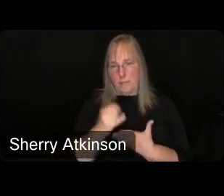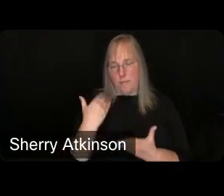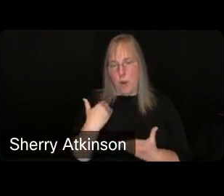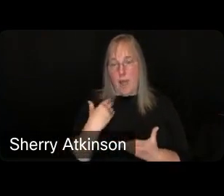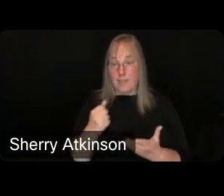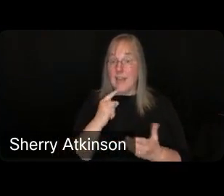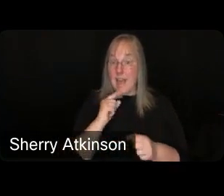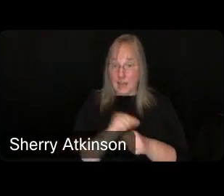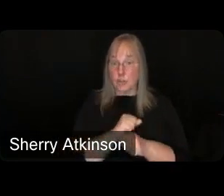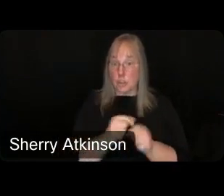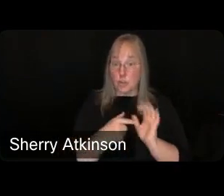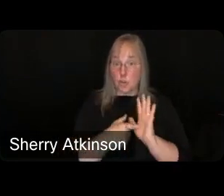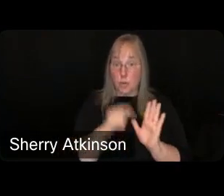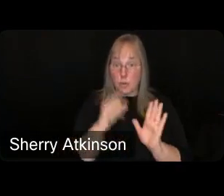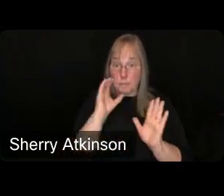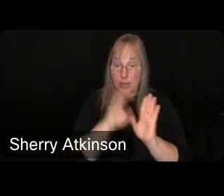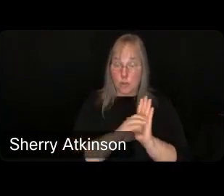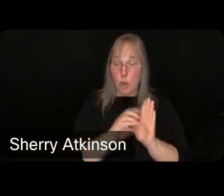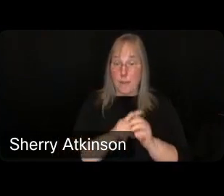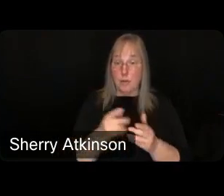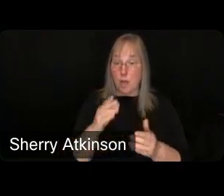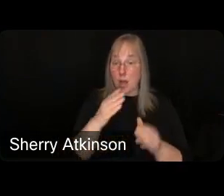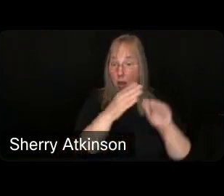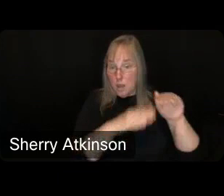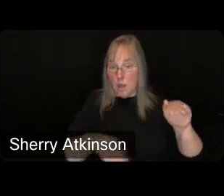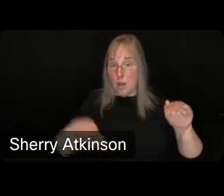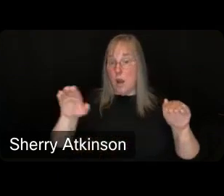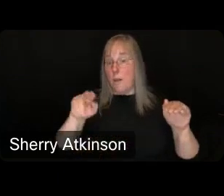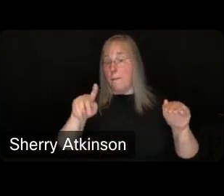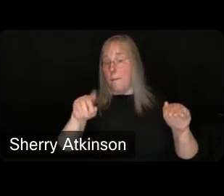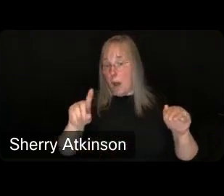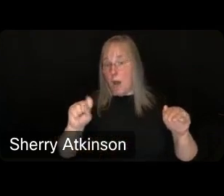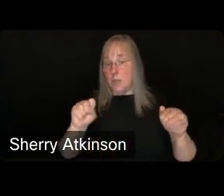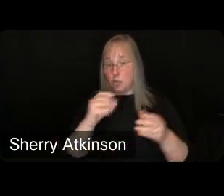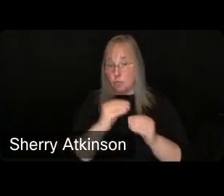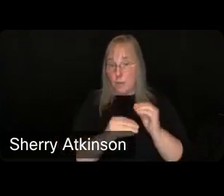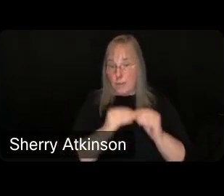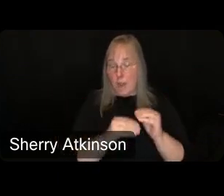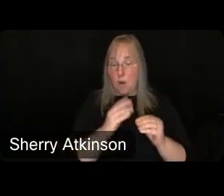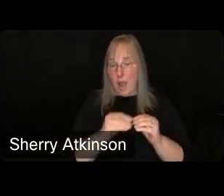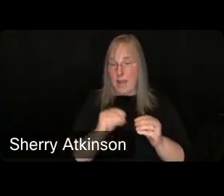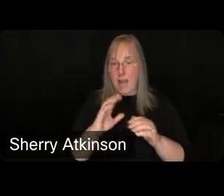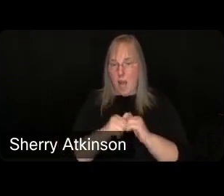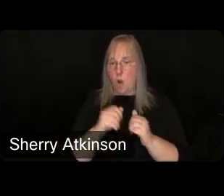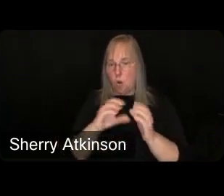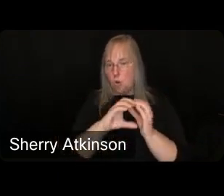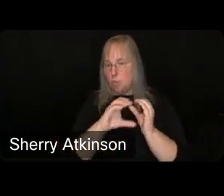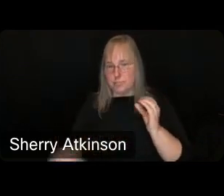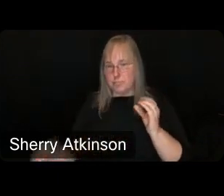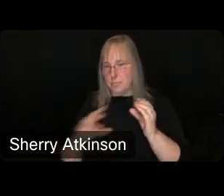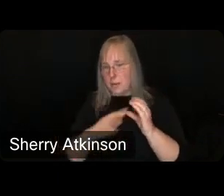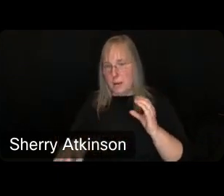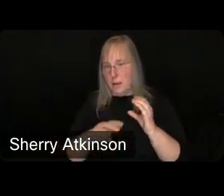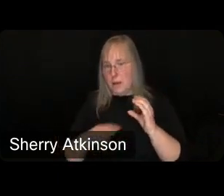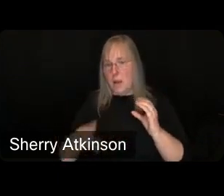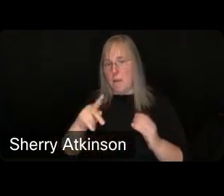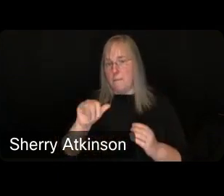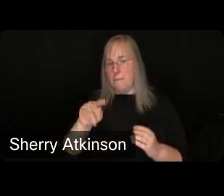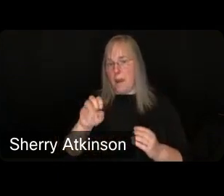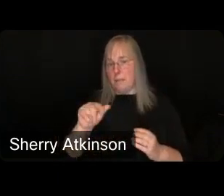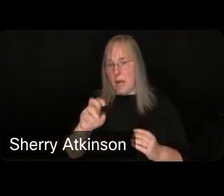about the ponds repair, that how the pipelines are deteriorating, and those in critical conditions